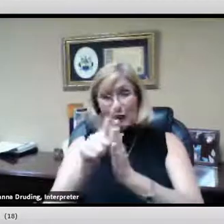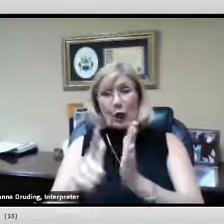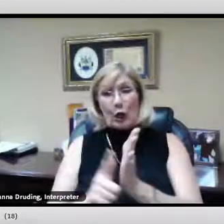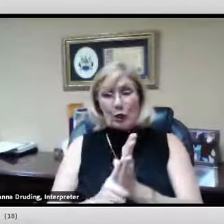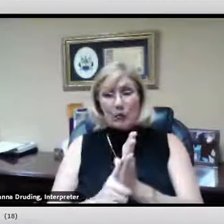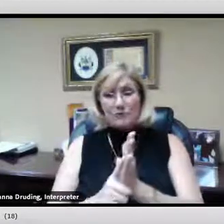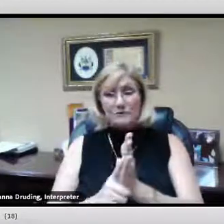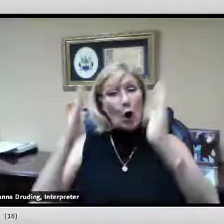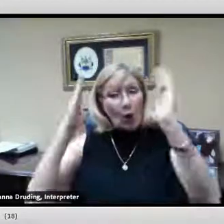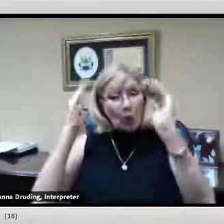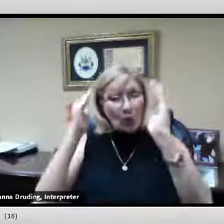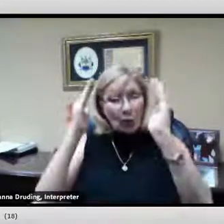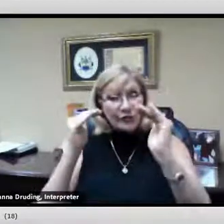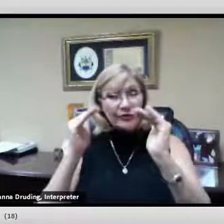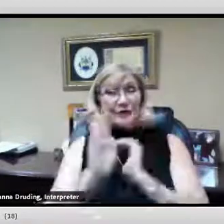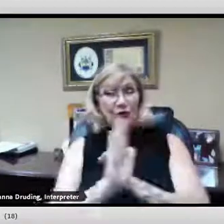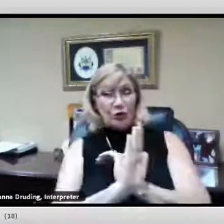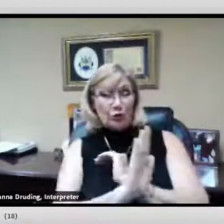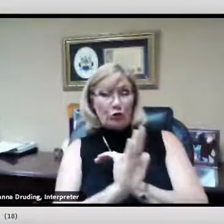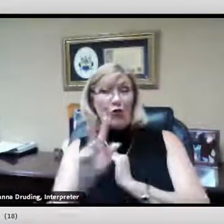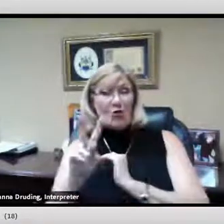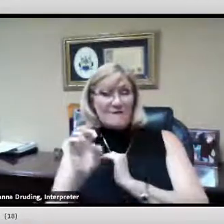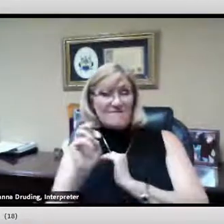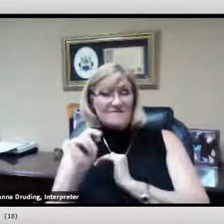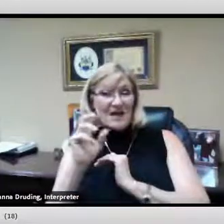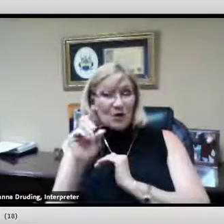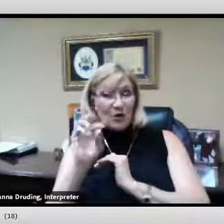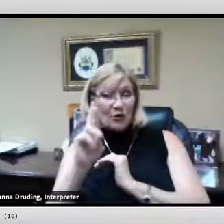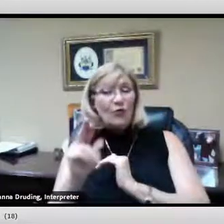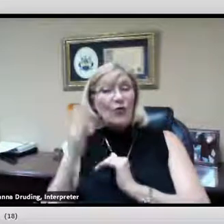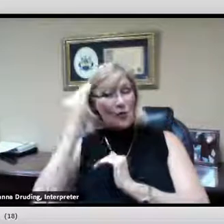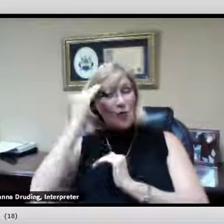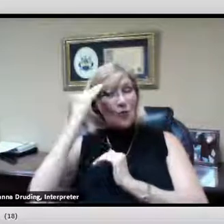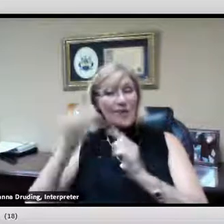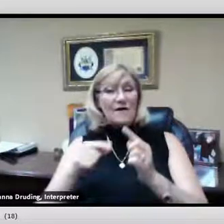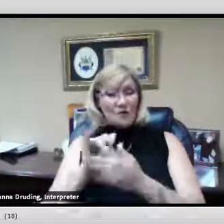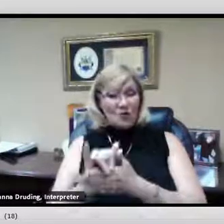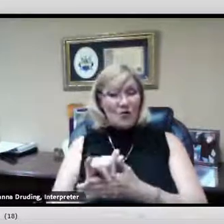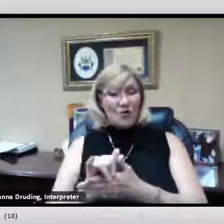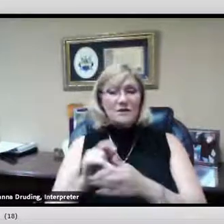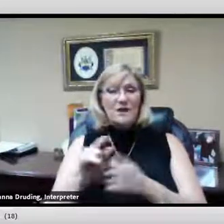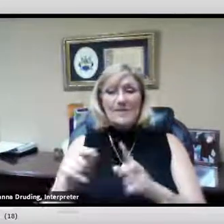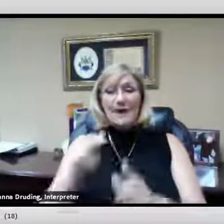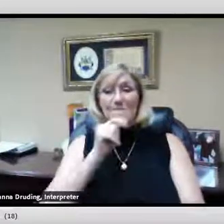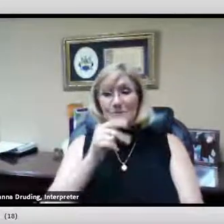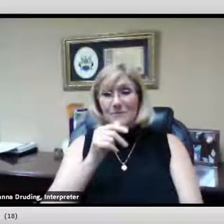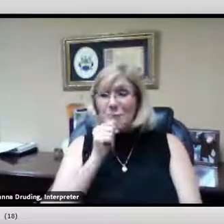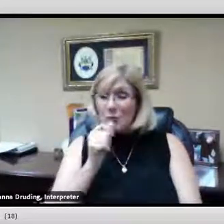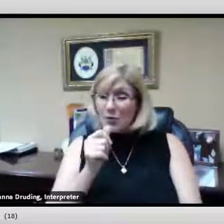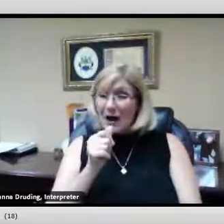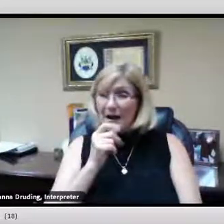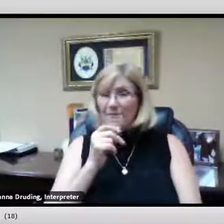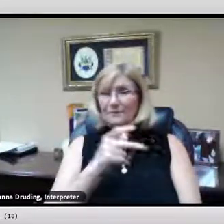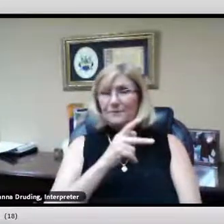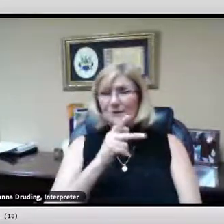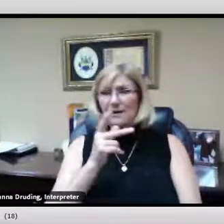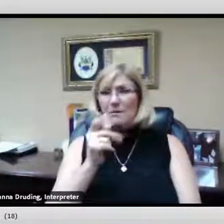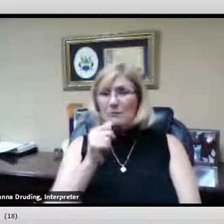hopefully your vendor is aware of those, but the privacy laws vary state to state. For instance, in